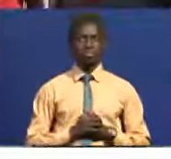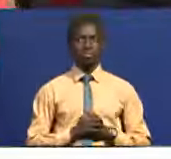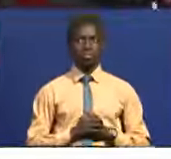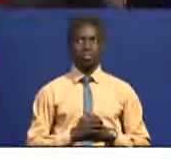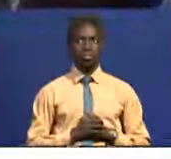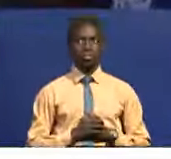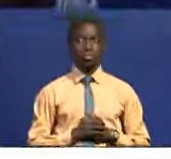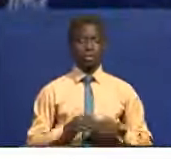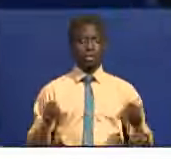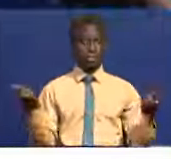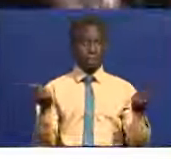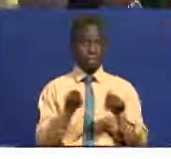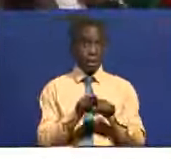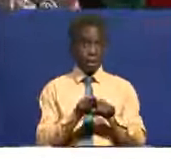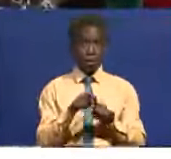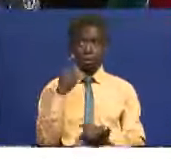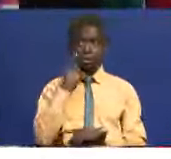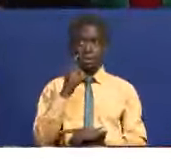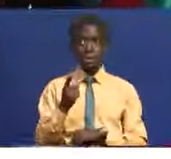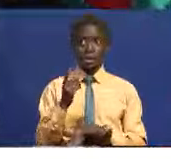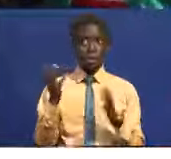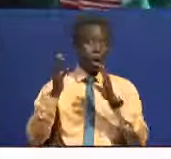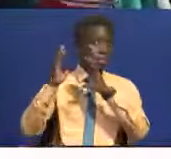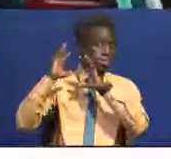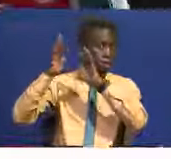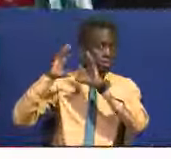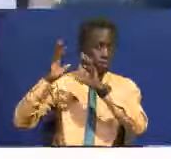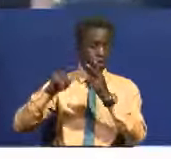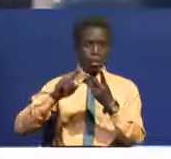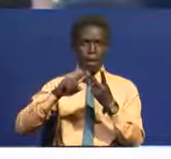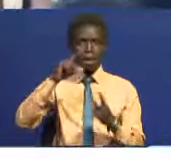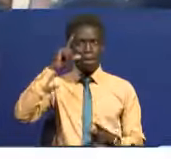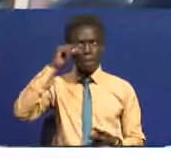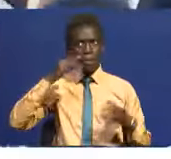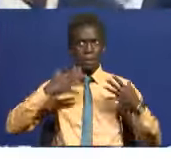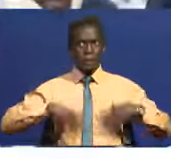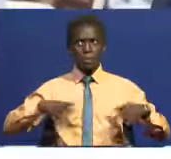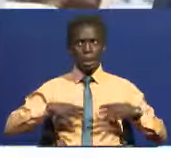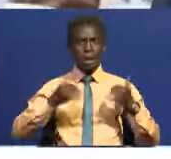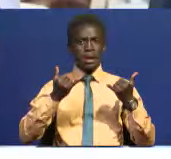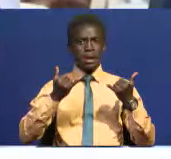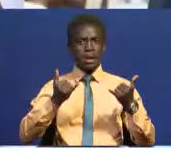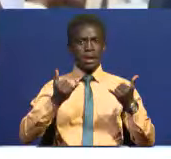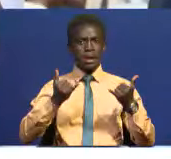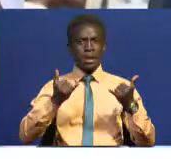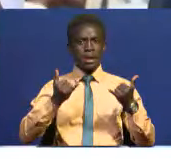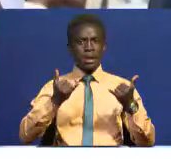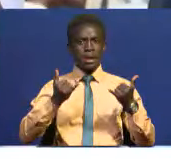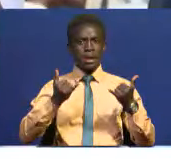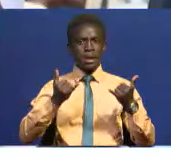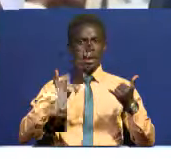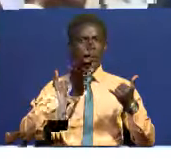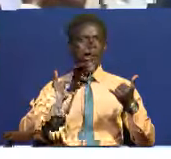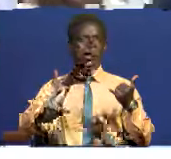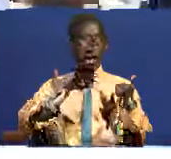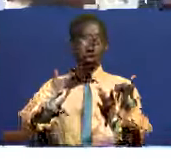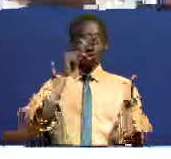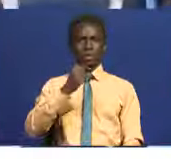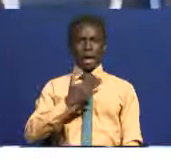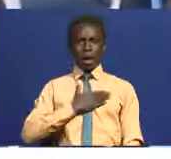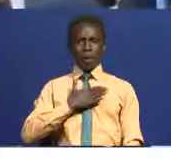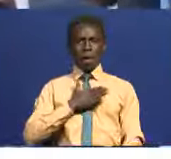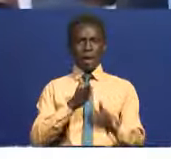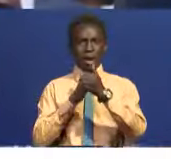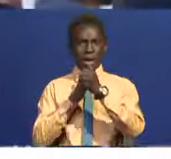Similar sentiments echoed by Cliffy and Mombasa residents. Natoa kongole kwa Rais Ruto, kiongozi wetu